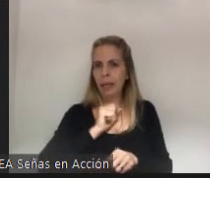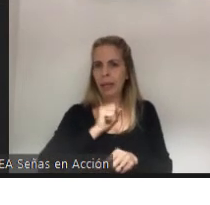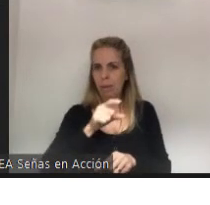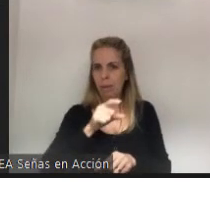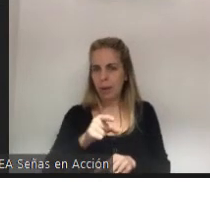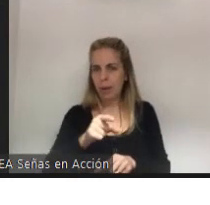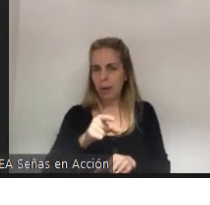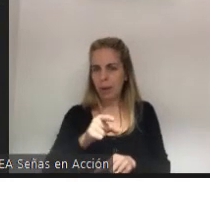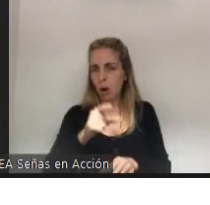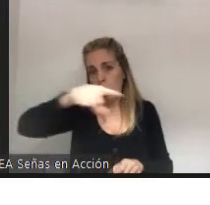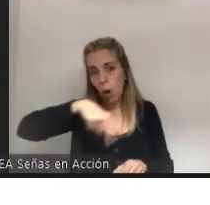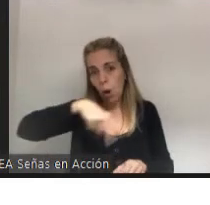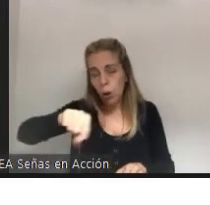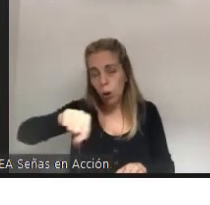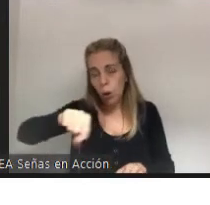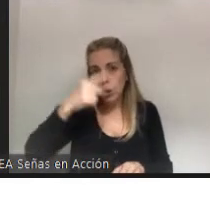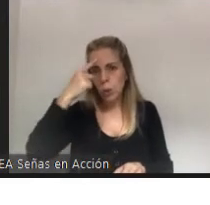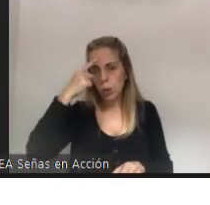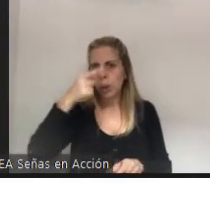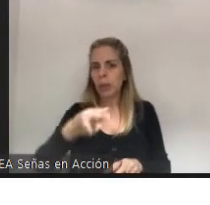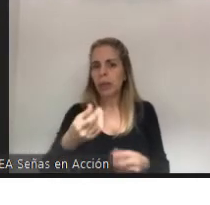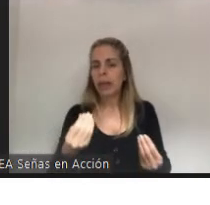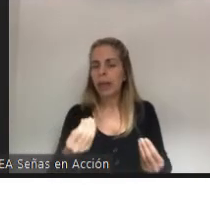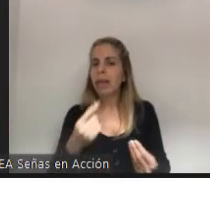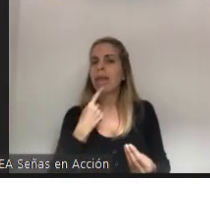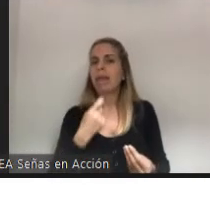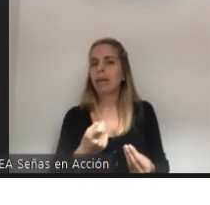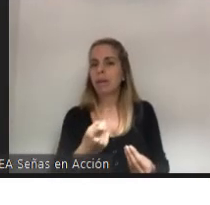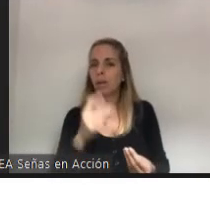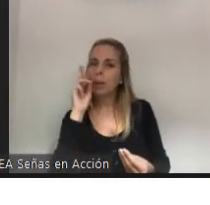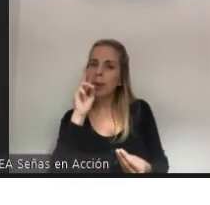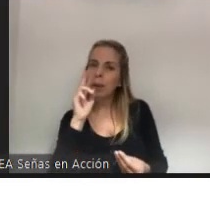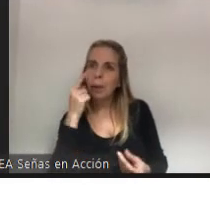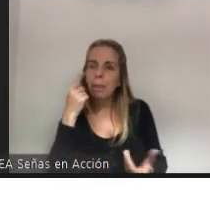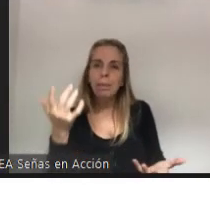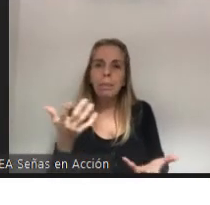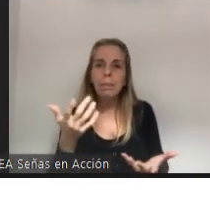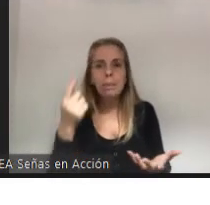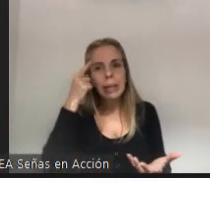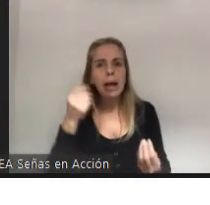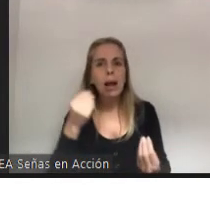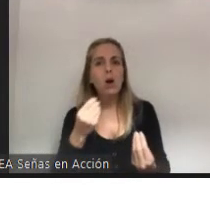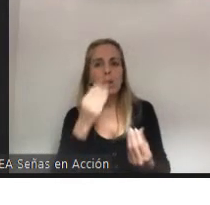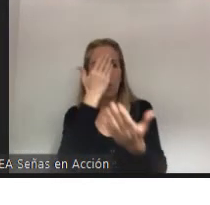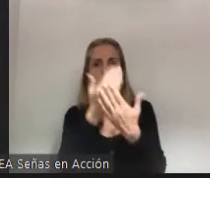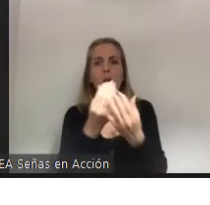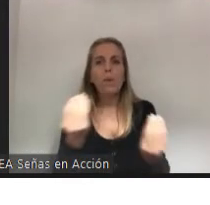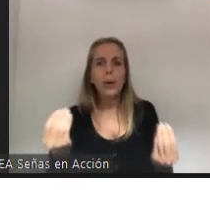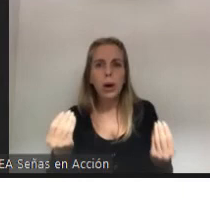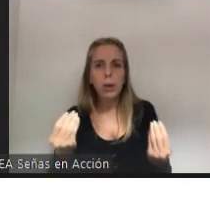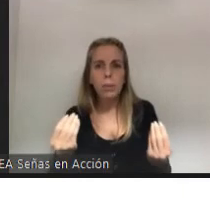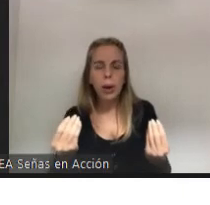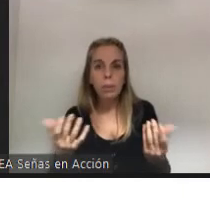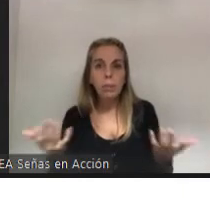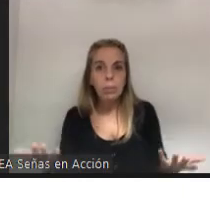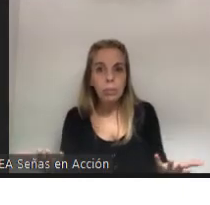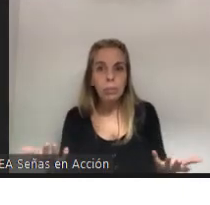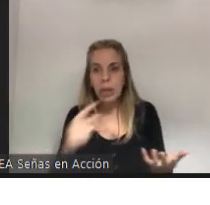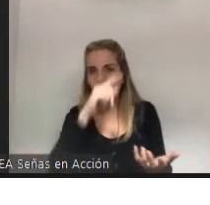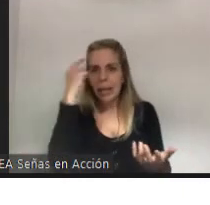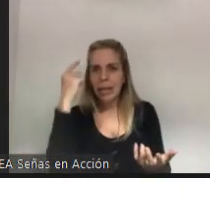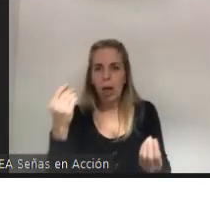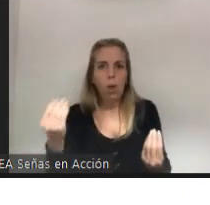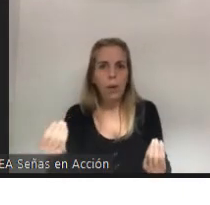a major challenge for us intellectuals, meaning how do we face, what is the state? What